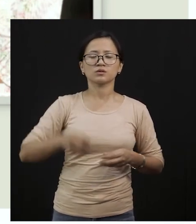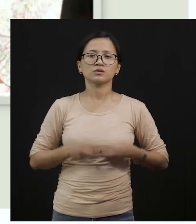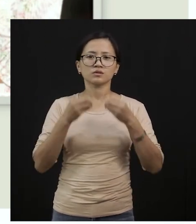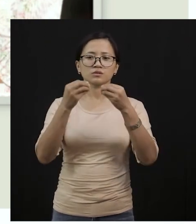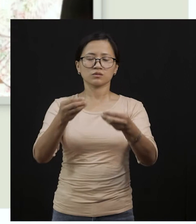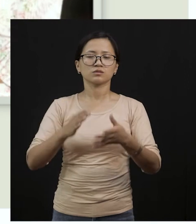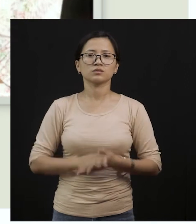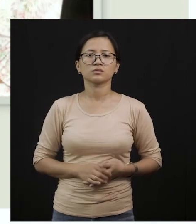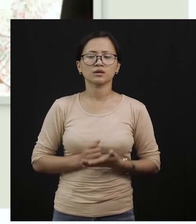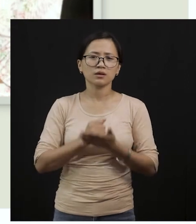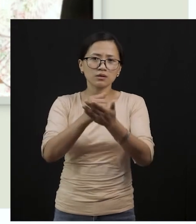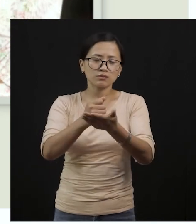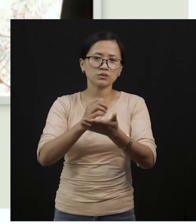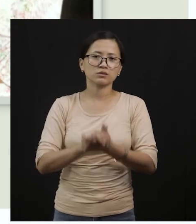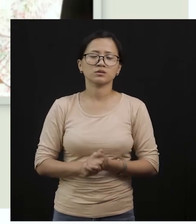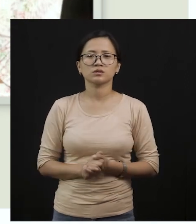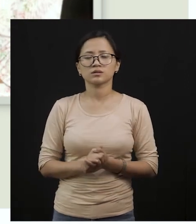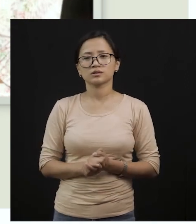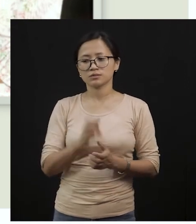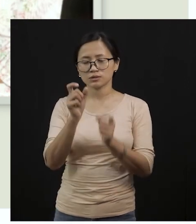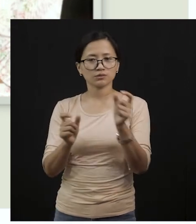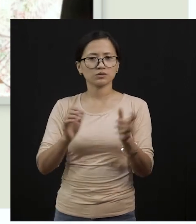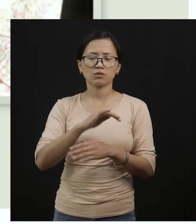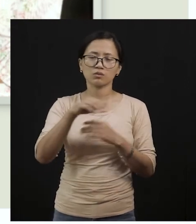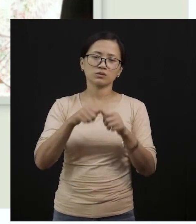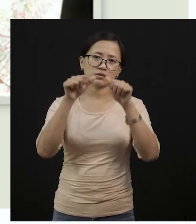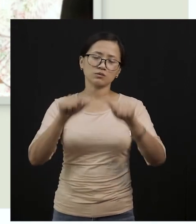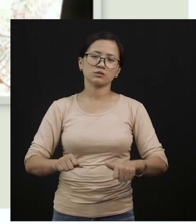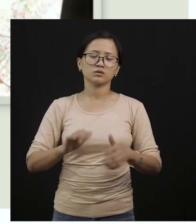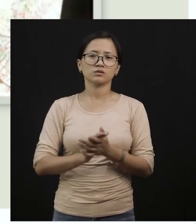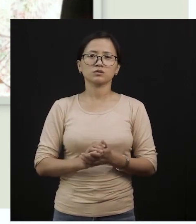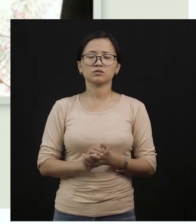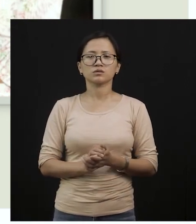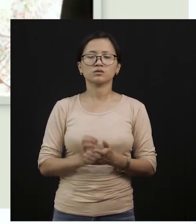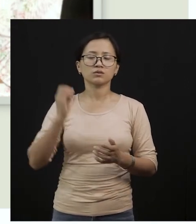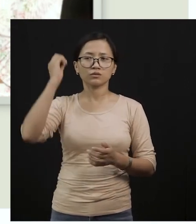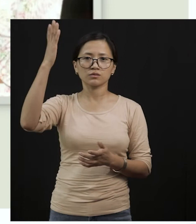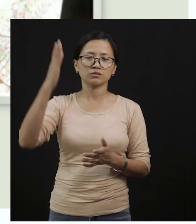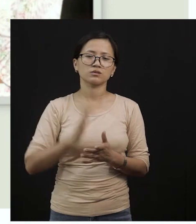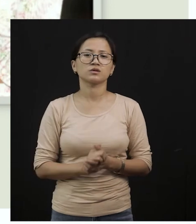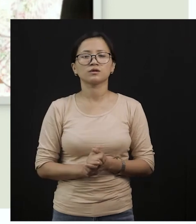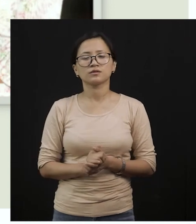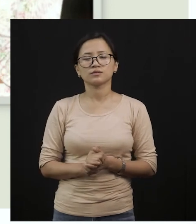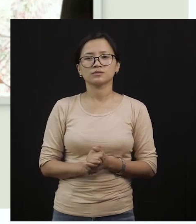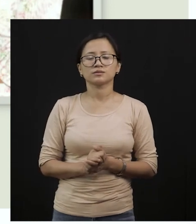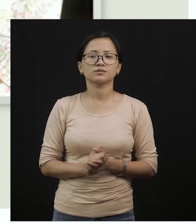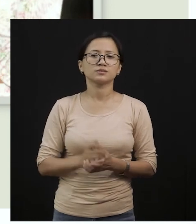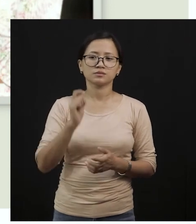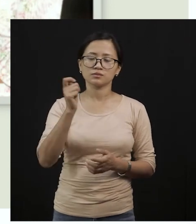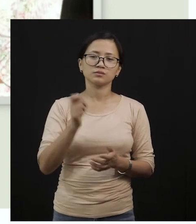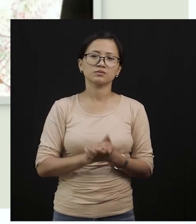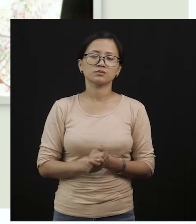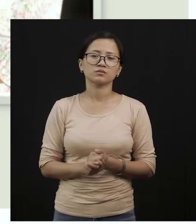everything selflessly, and that is why she was able to do all these things for the glory of God, not for herself. She was not